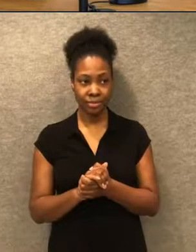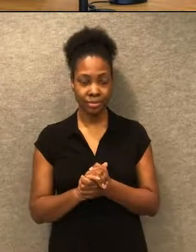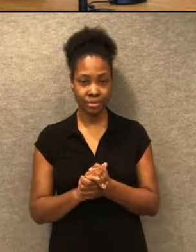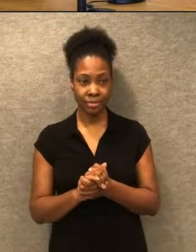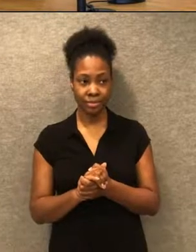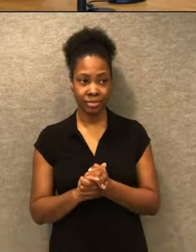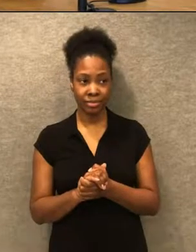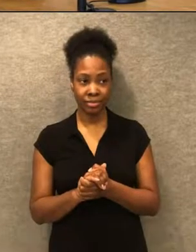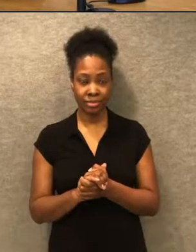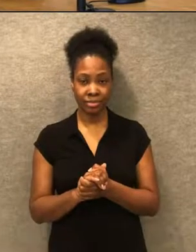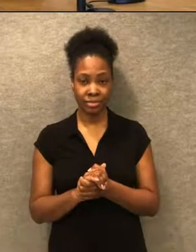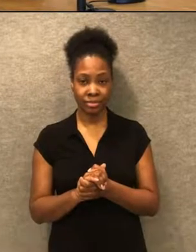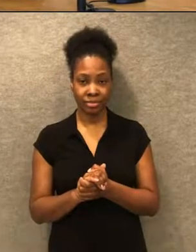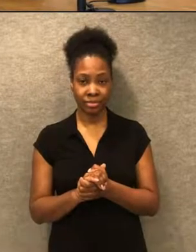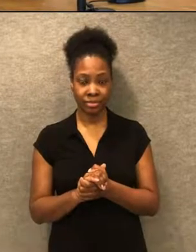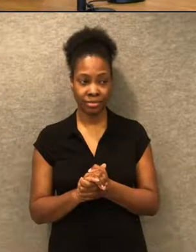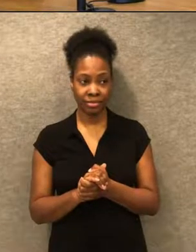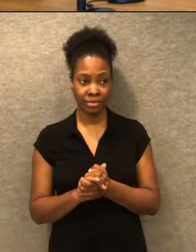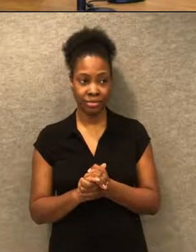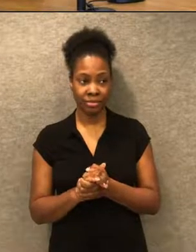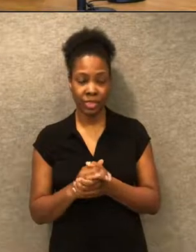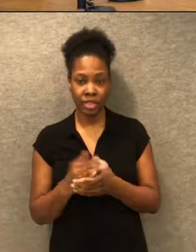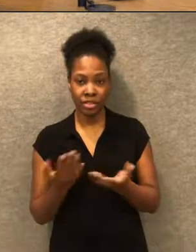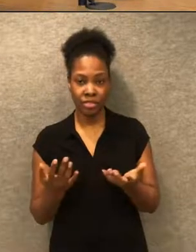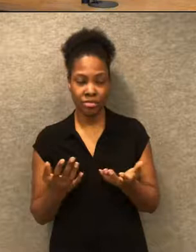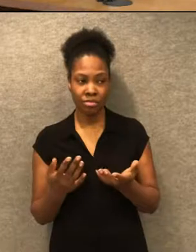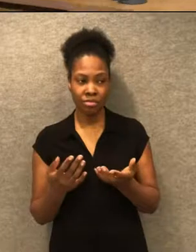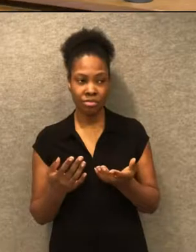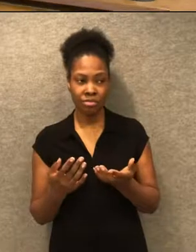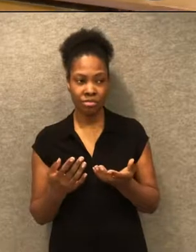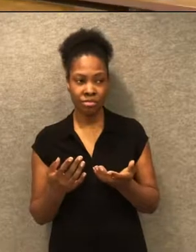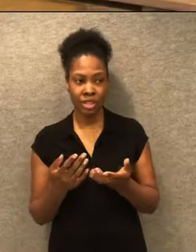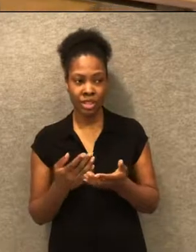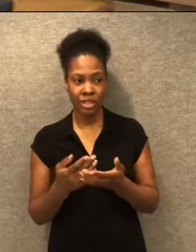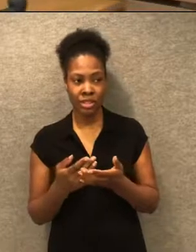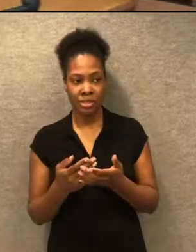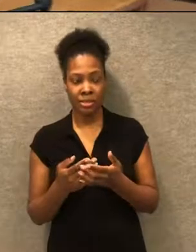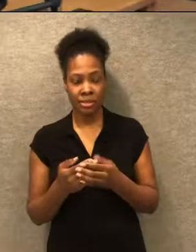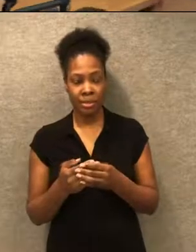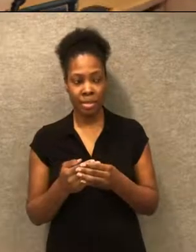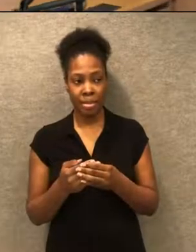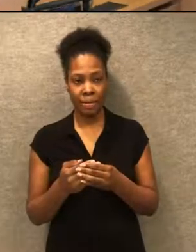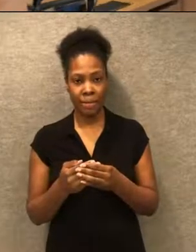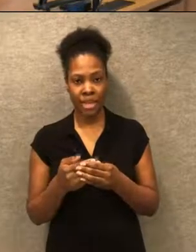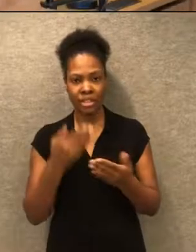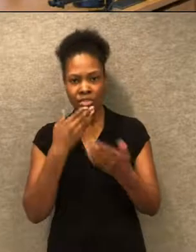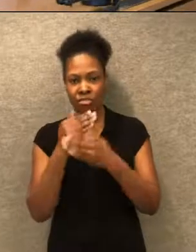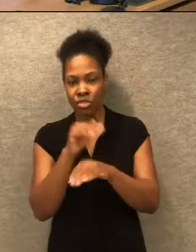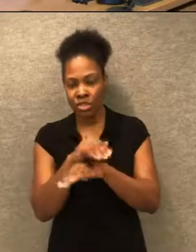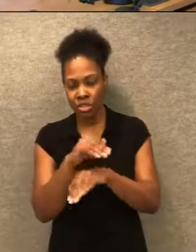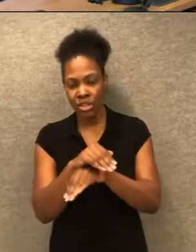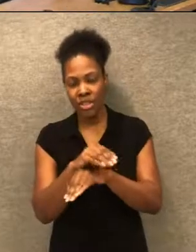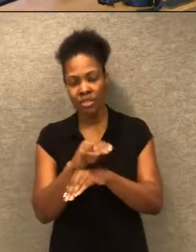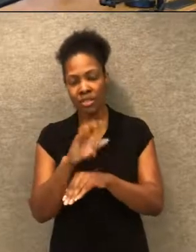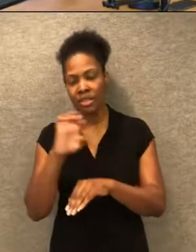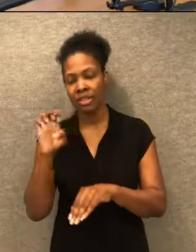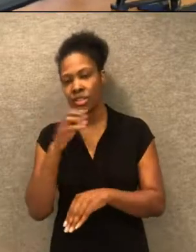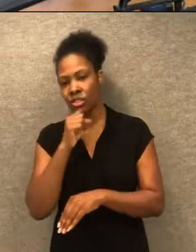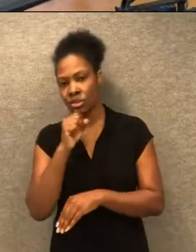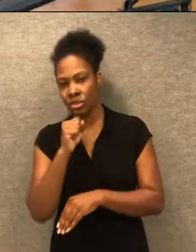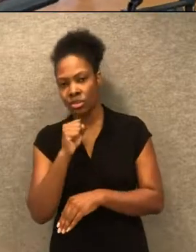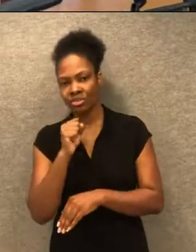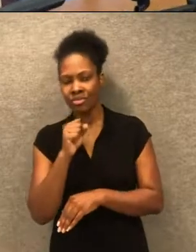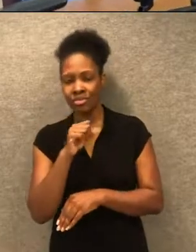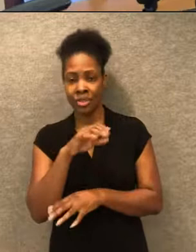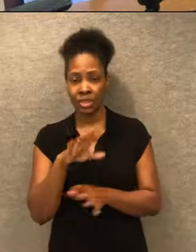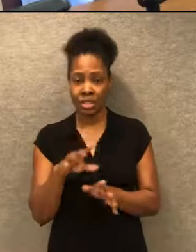park. Kids are in the park with no masks. How important is it for them to have the masks? Good evening, Mr. Range. It's very